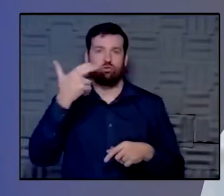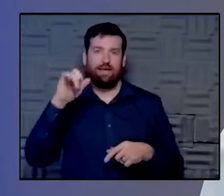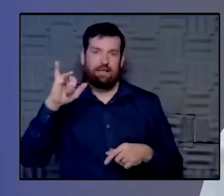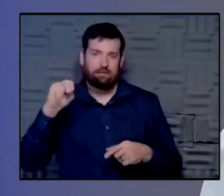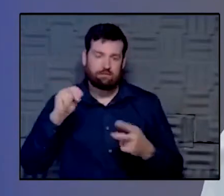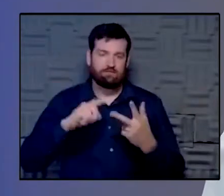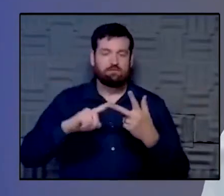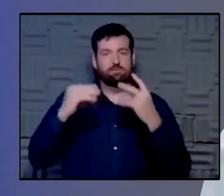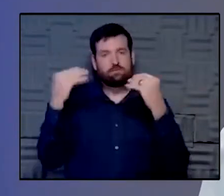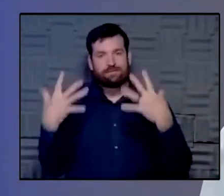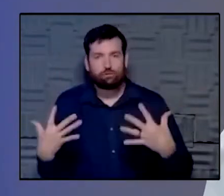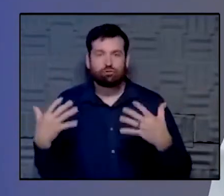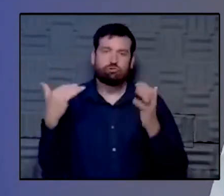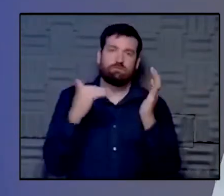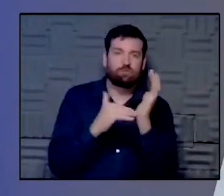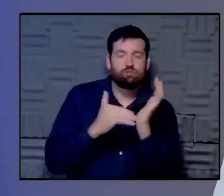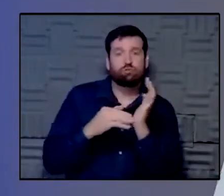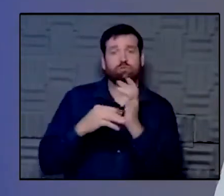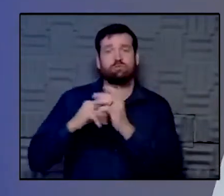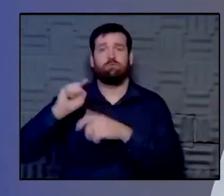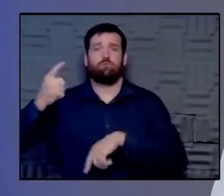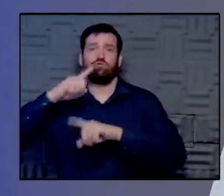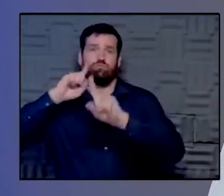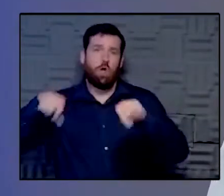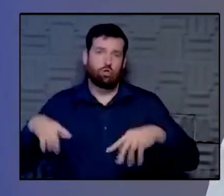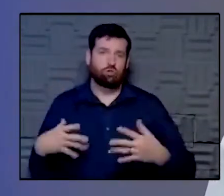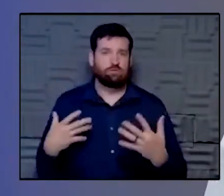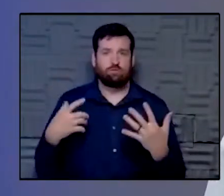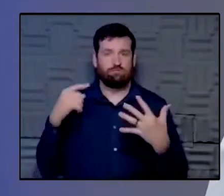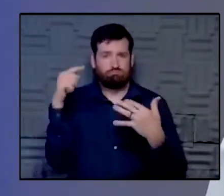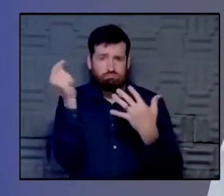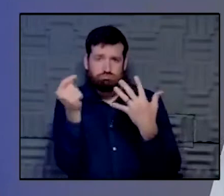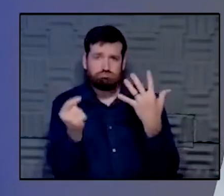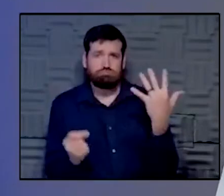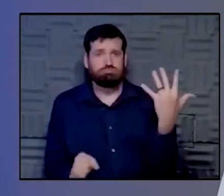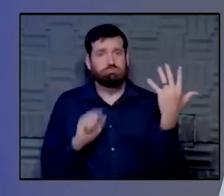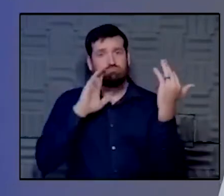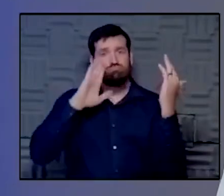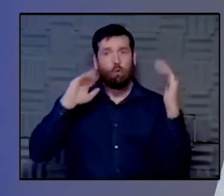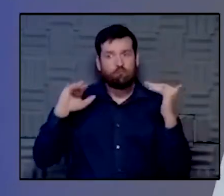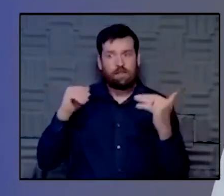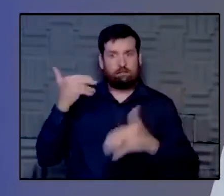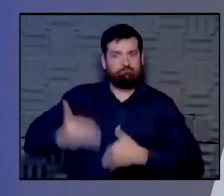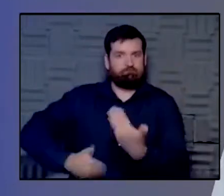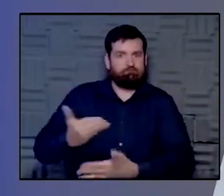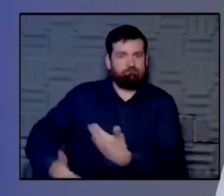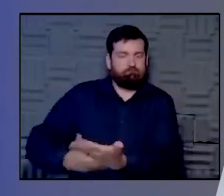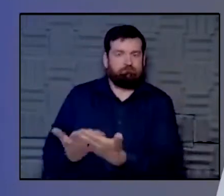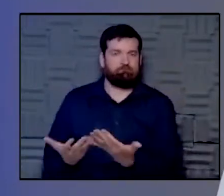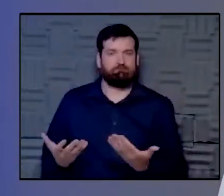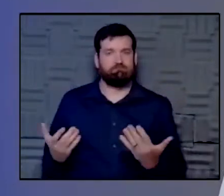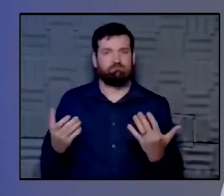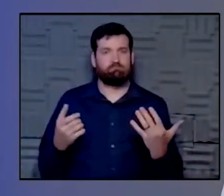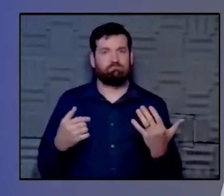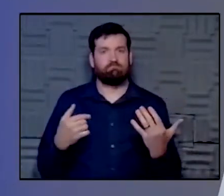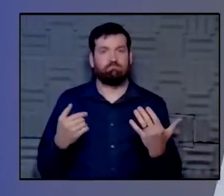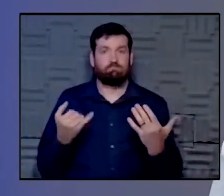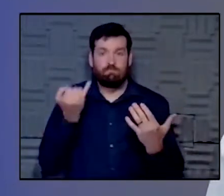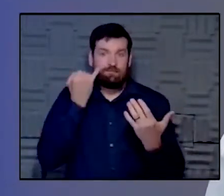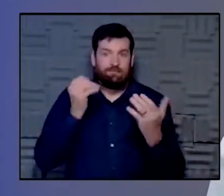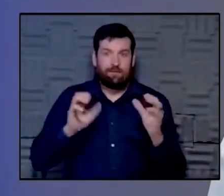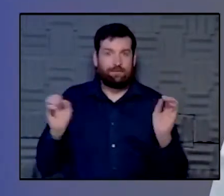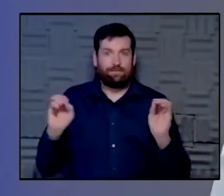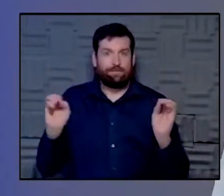our teachers, our physicians, our first responders. Hopefully that will increase the uptake, without if they do not